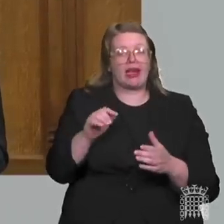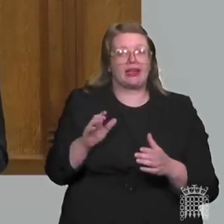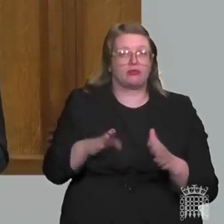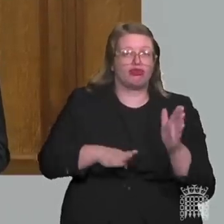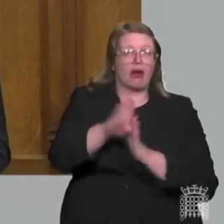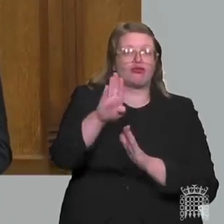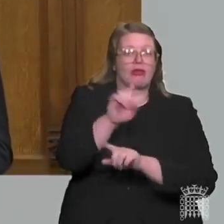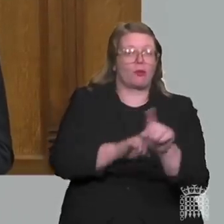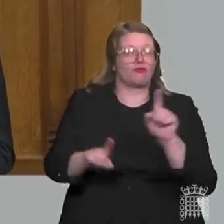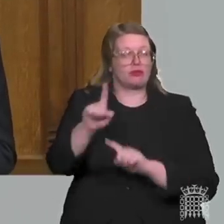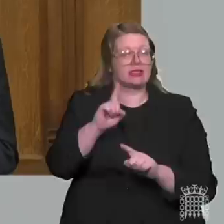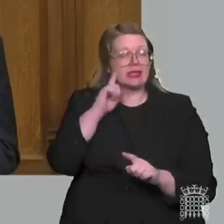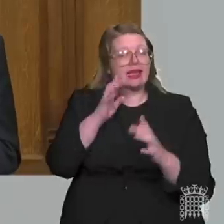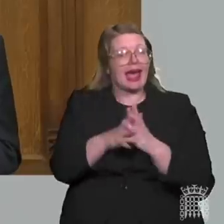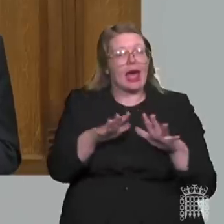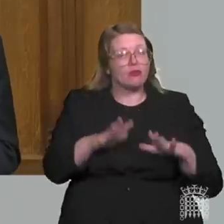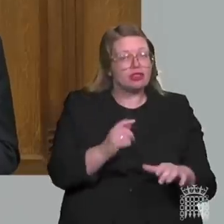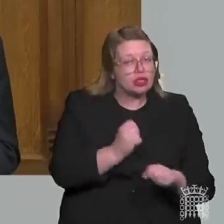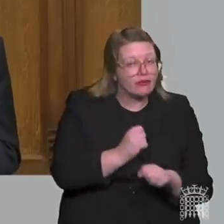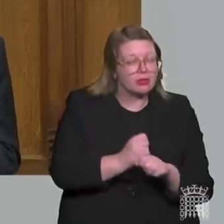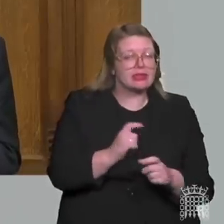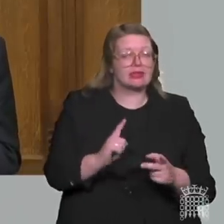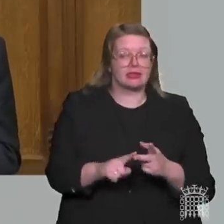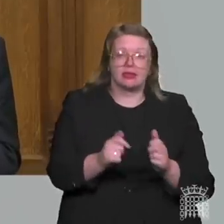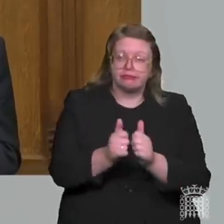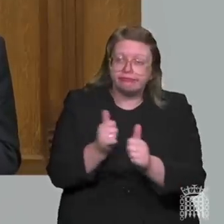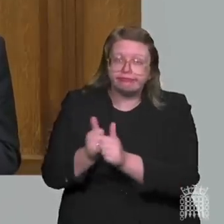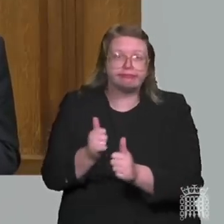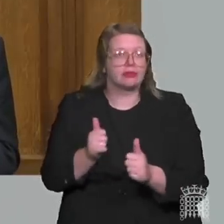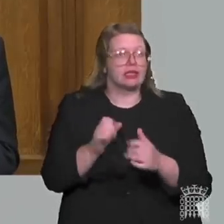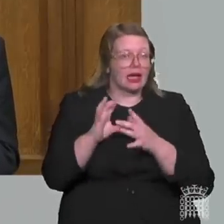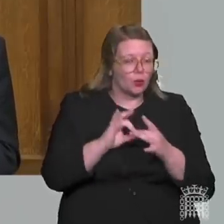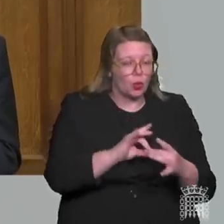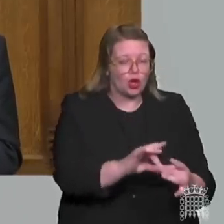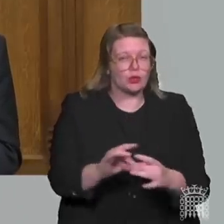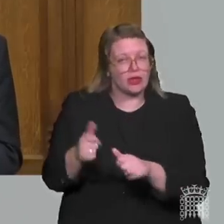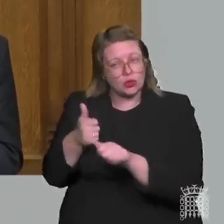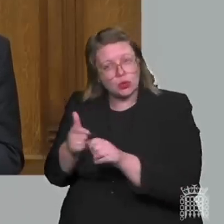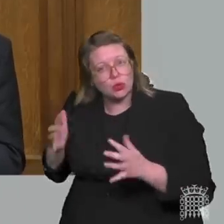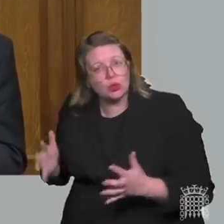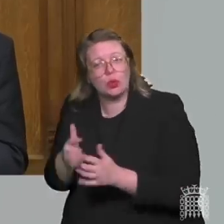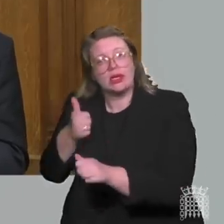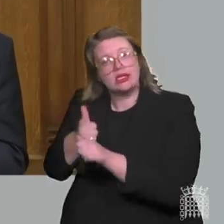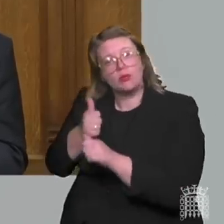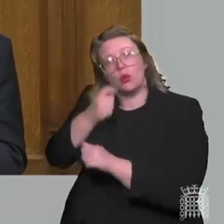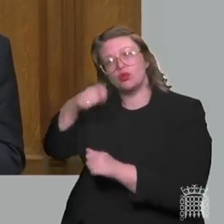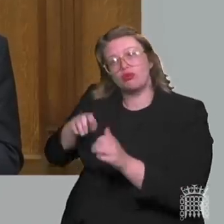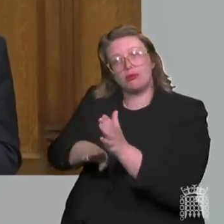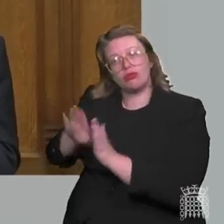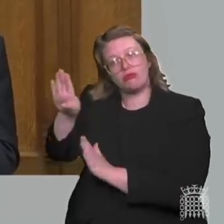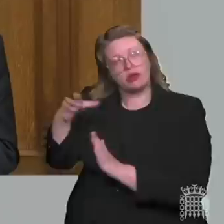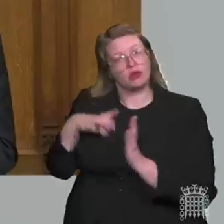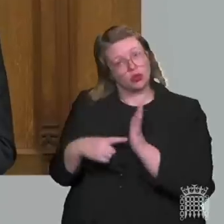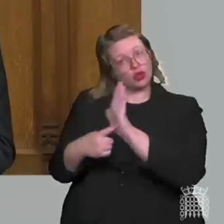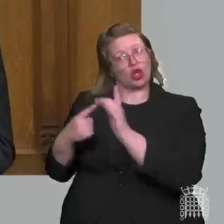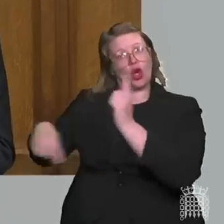together governments and the businesses to invest in Ukraine's telecoms recovery and ensure the people of Ukraine